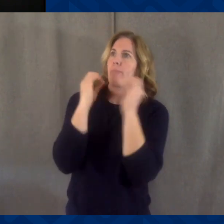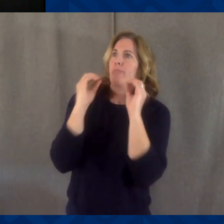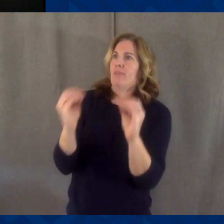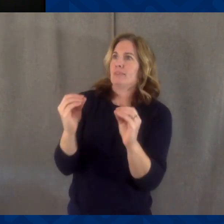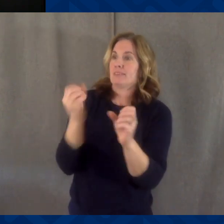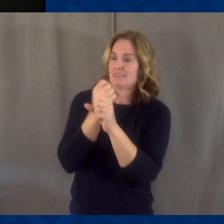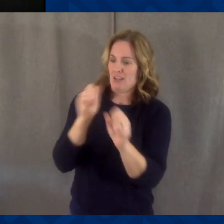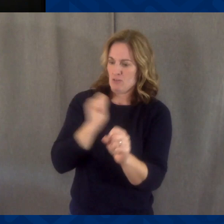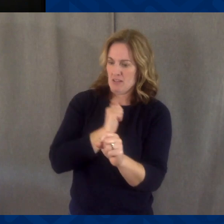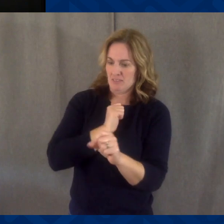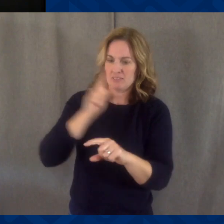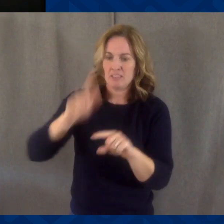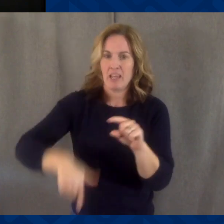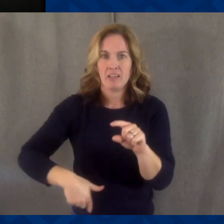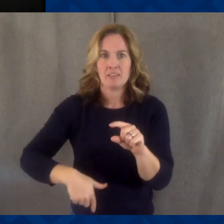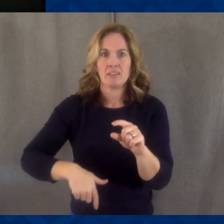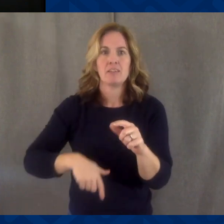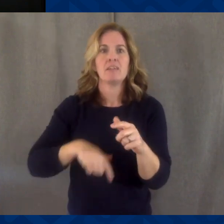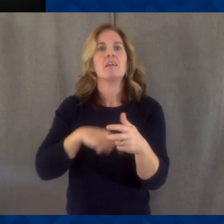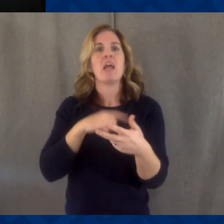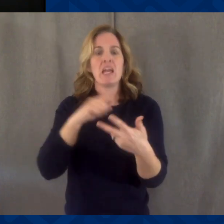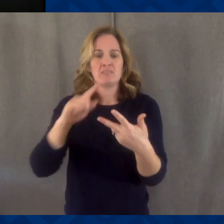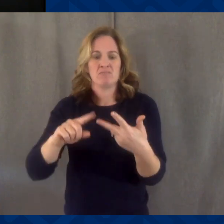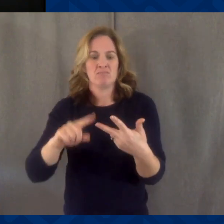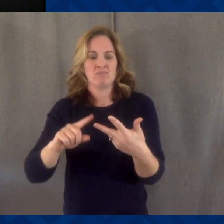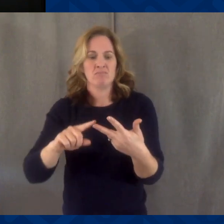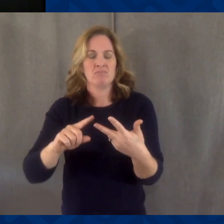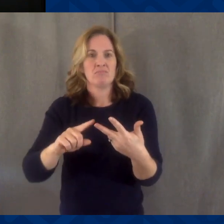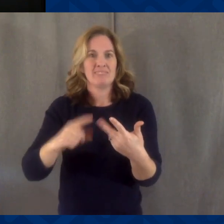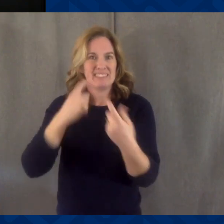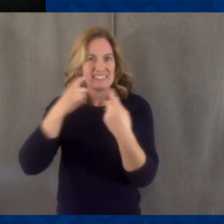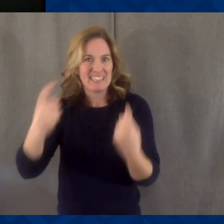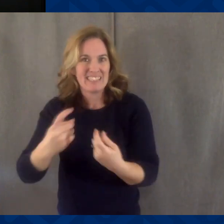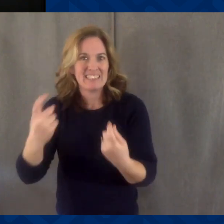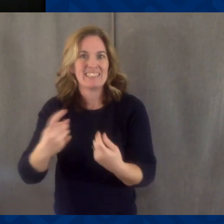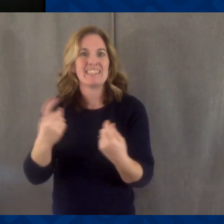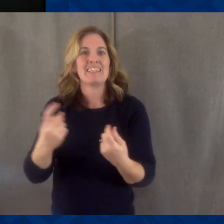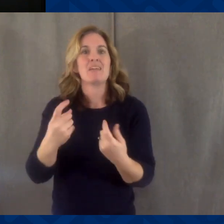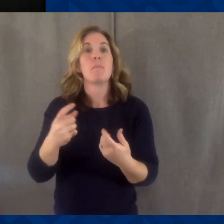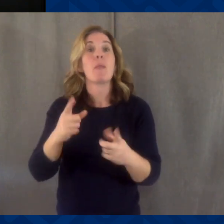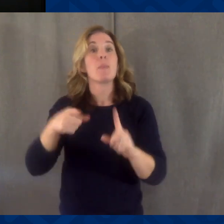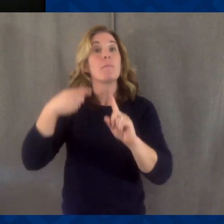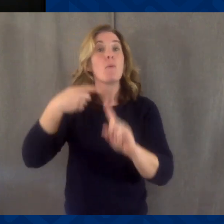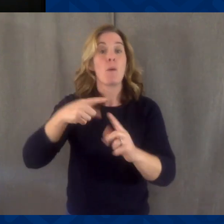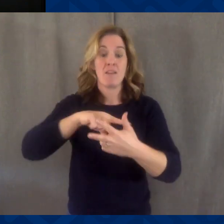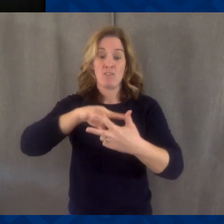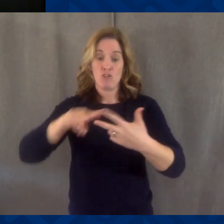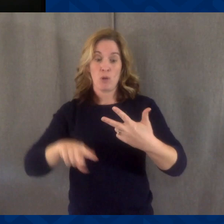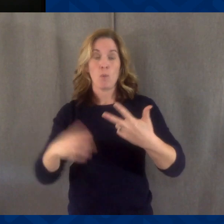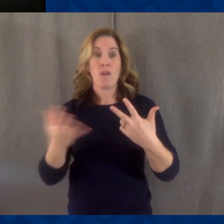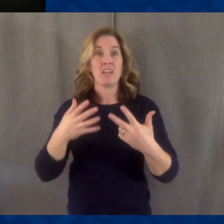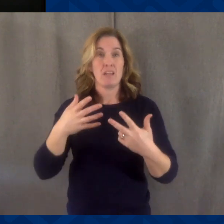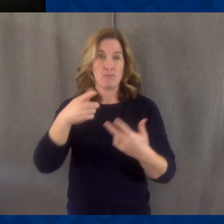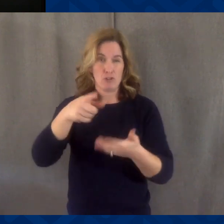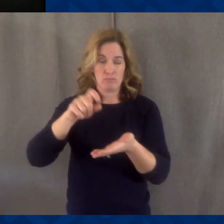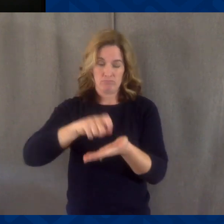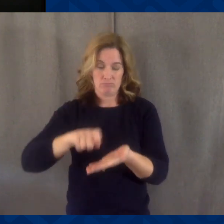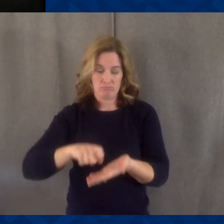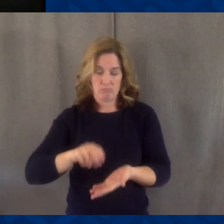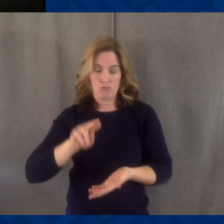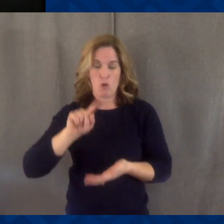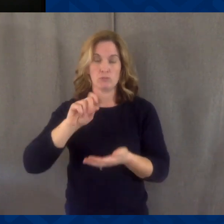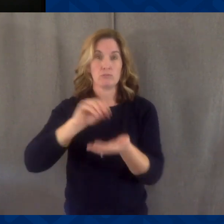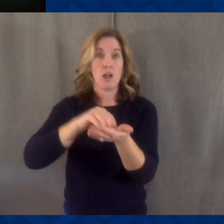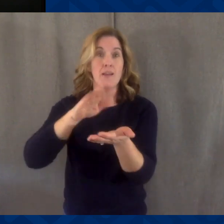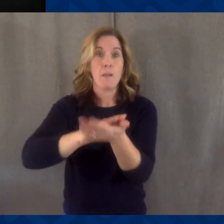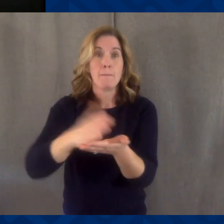never makes excuses for it. But the point of these three parables is this. If you're taking notes, write this down. The point of these three parables is Jesus